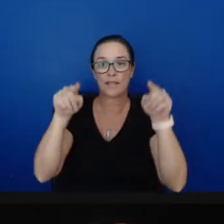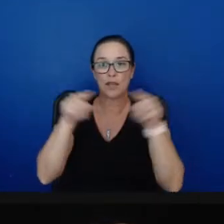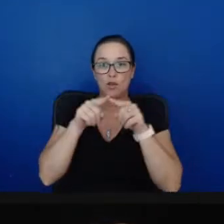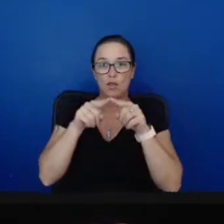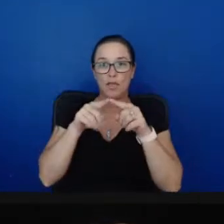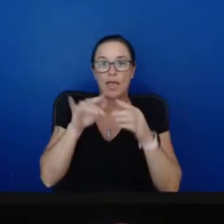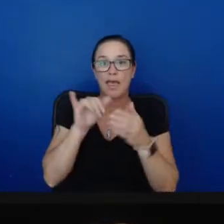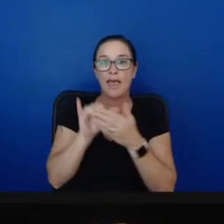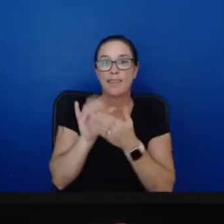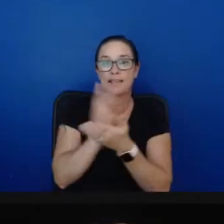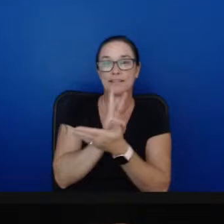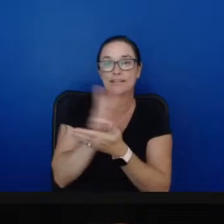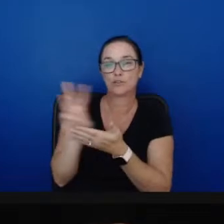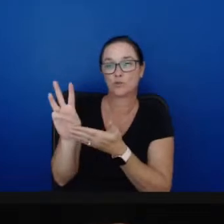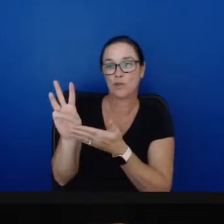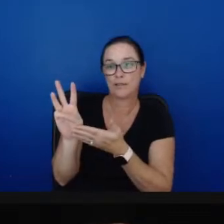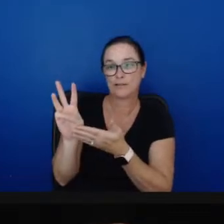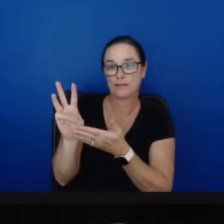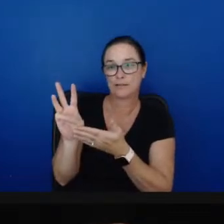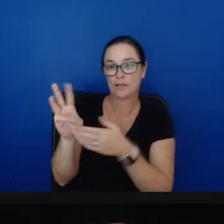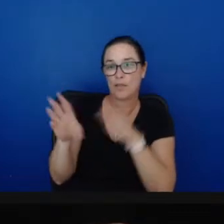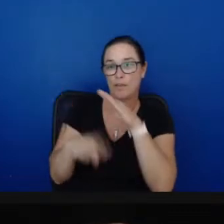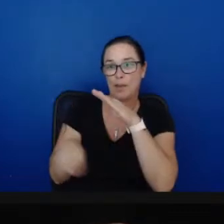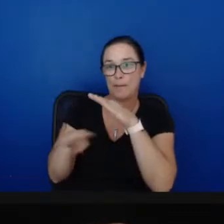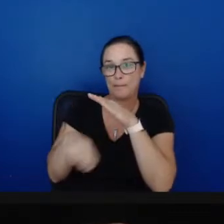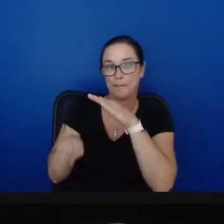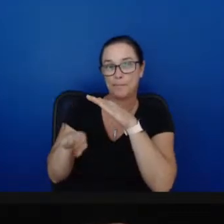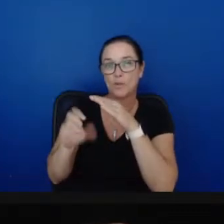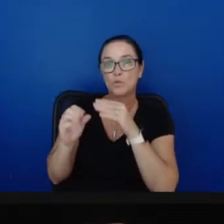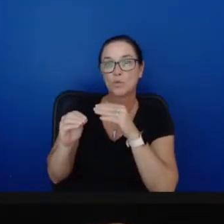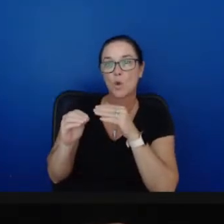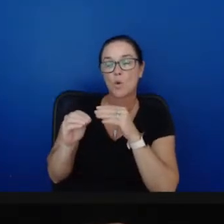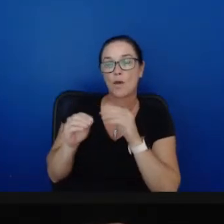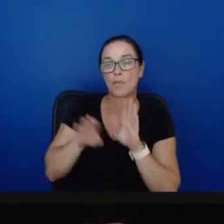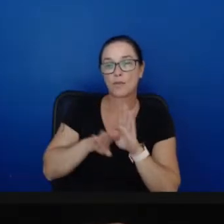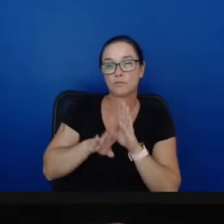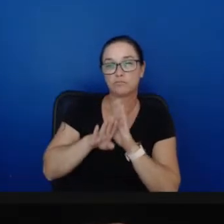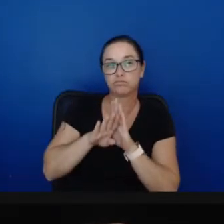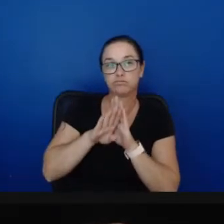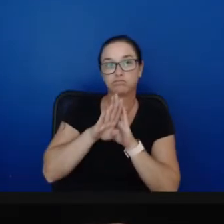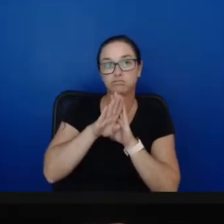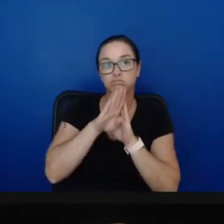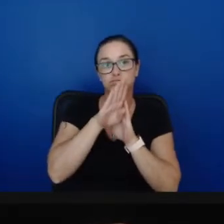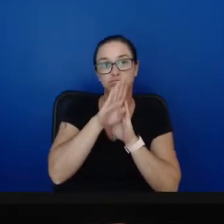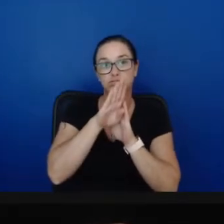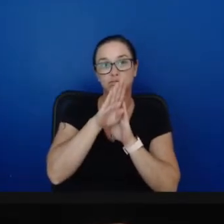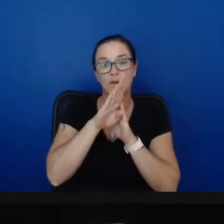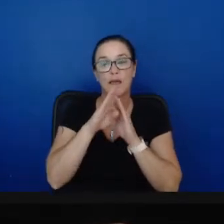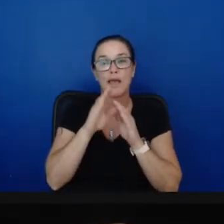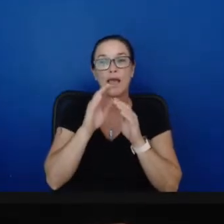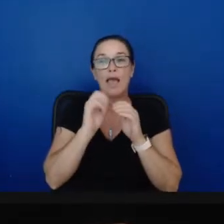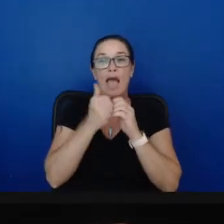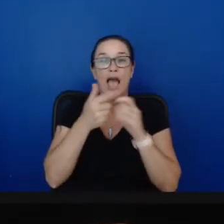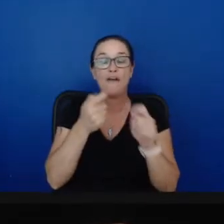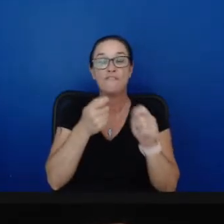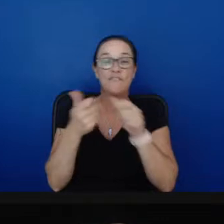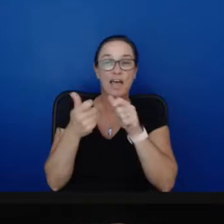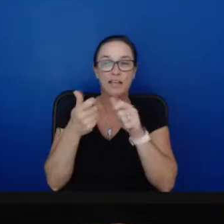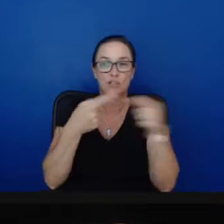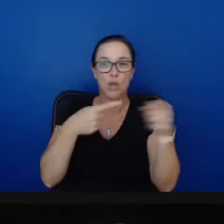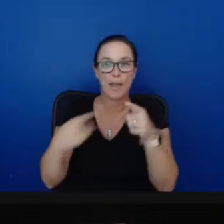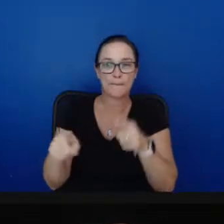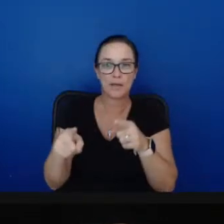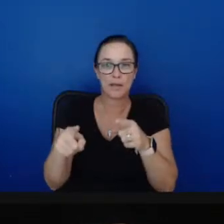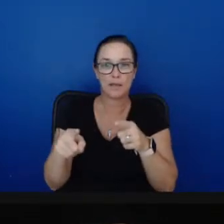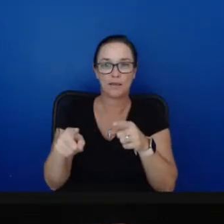weeks of time here in the bottom. So how steep this line shows is how fast earthquakes are occurring over time.